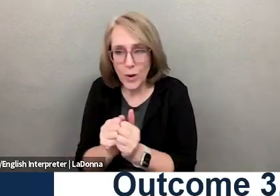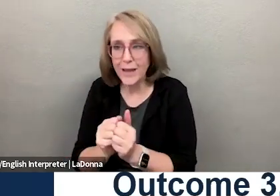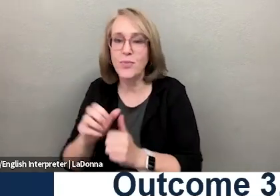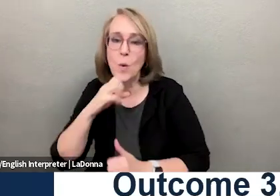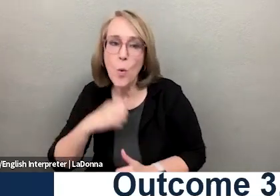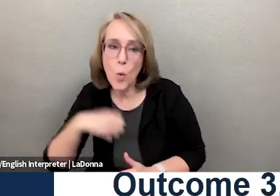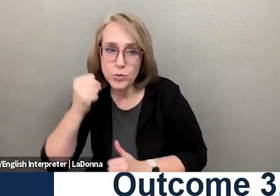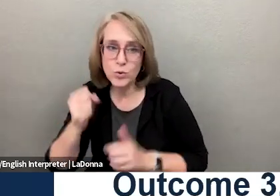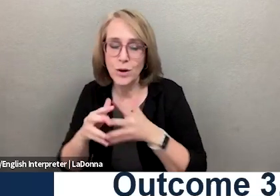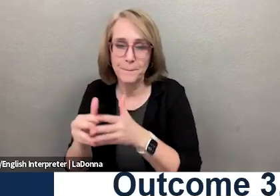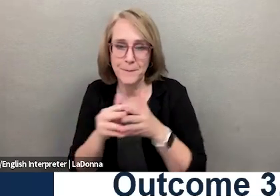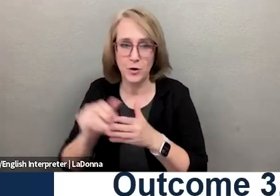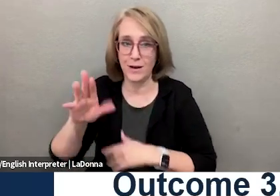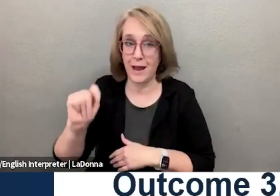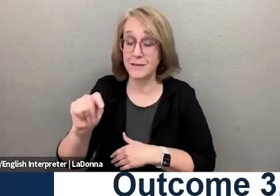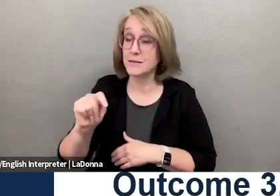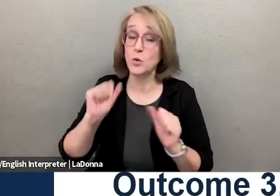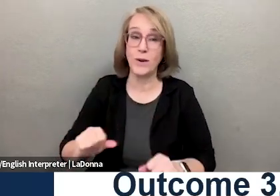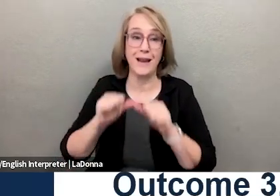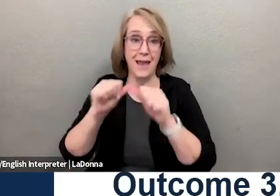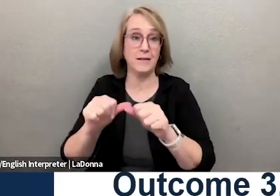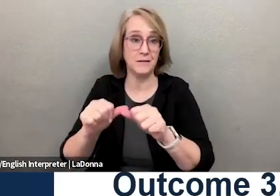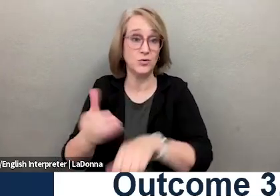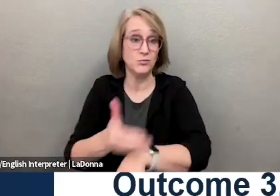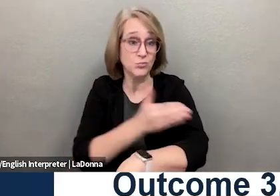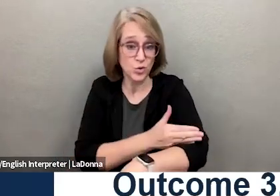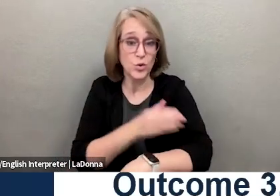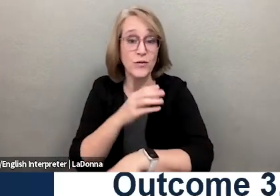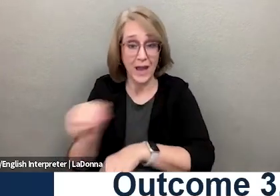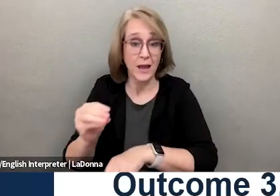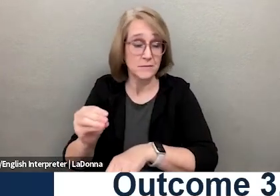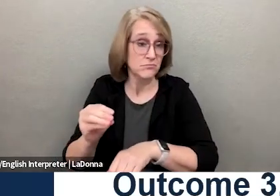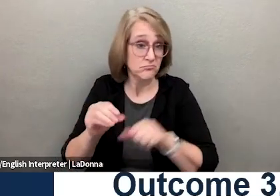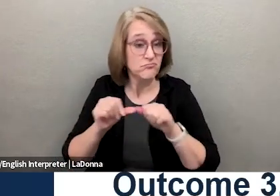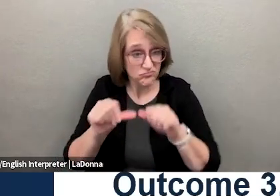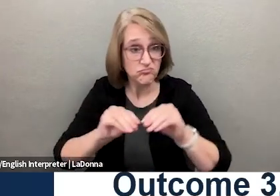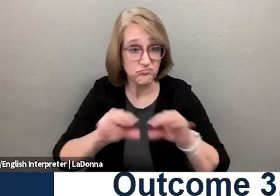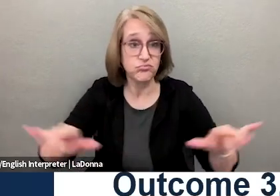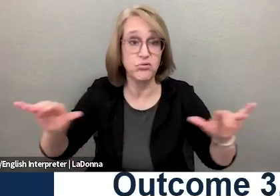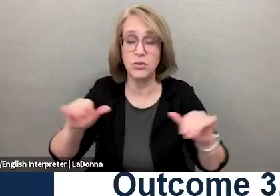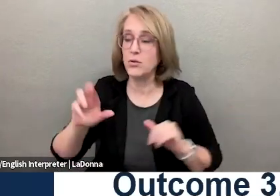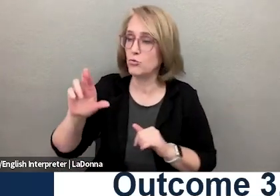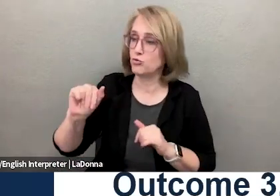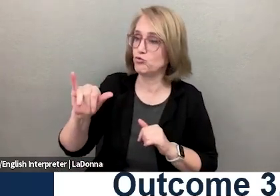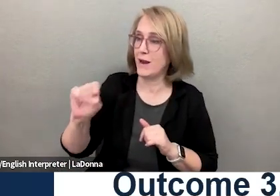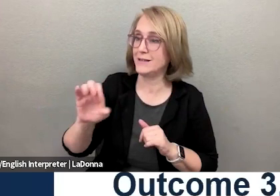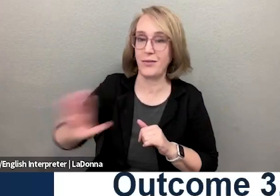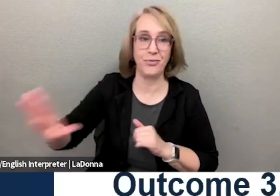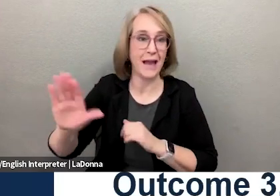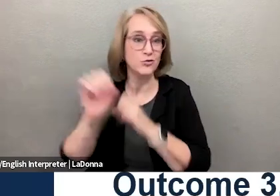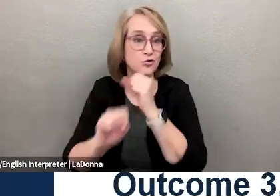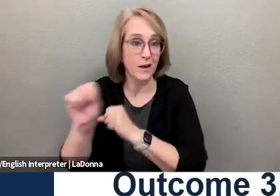and improve the national strategy on a biannual basis. The RAISE strategy is